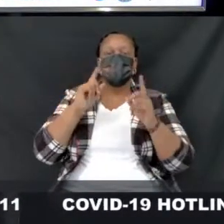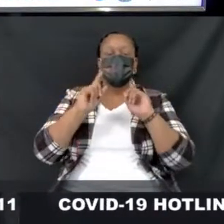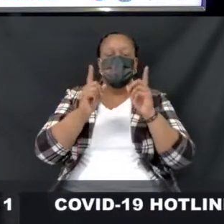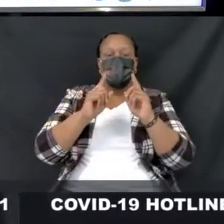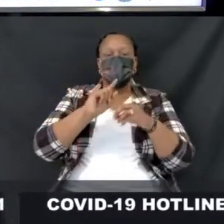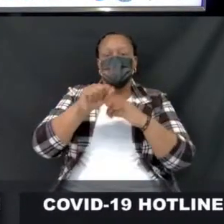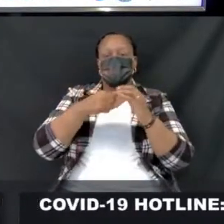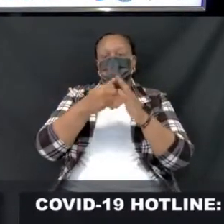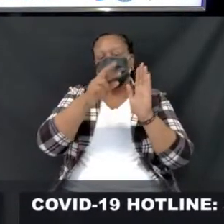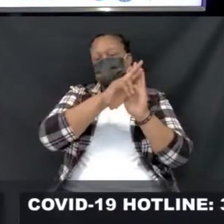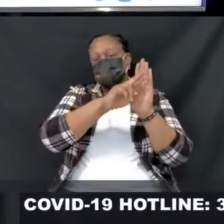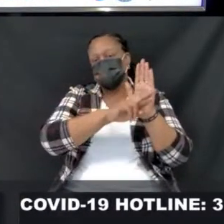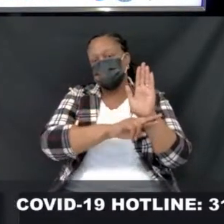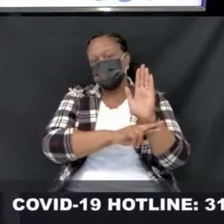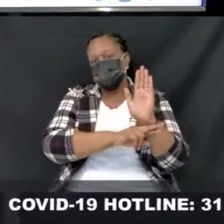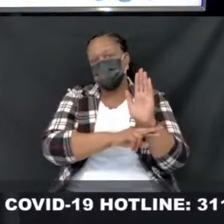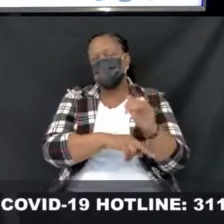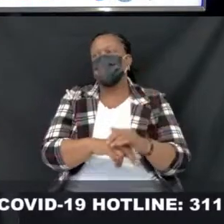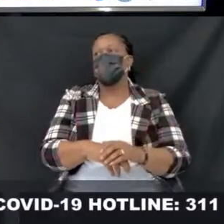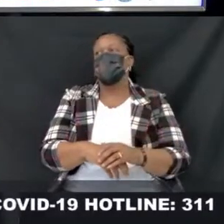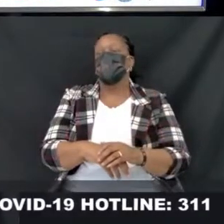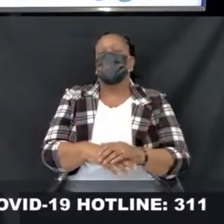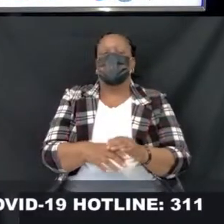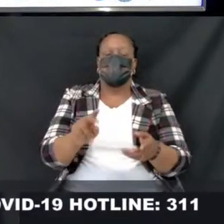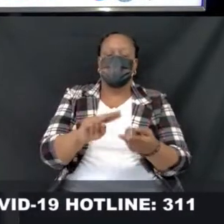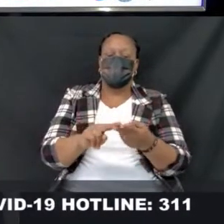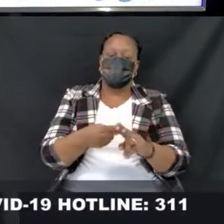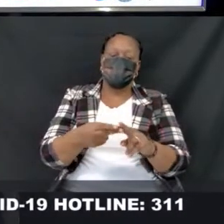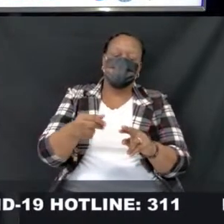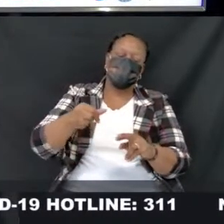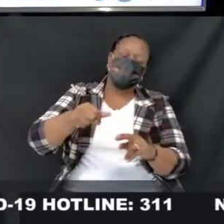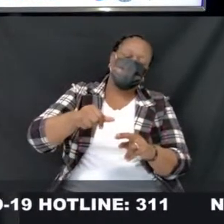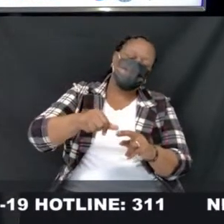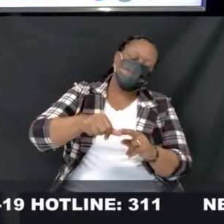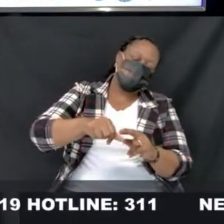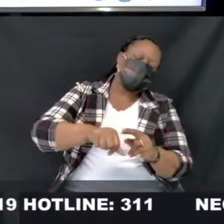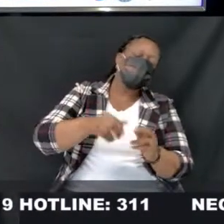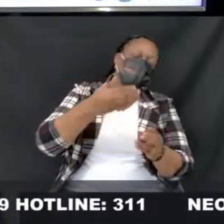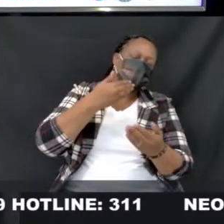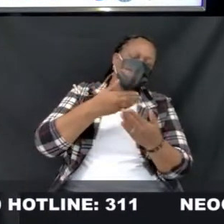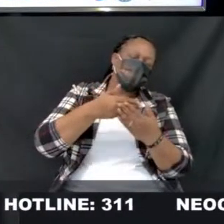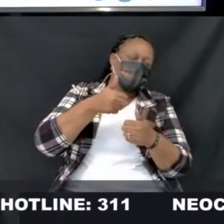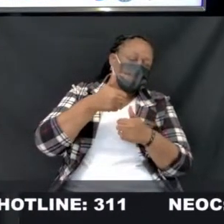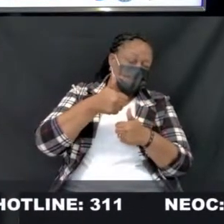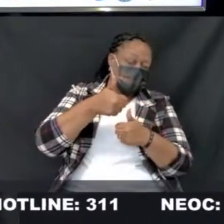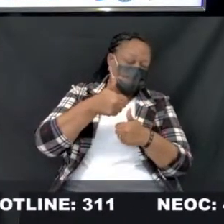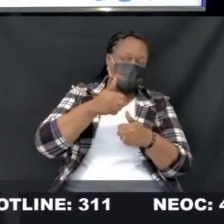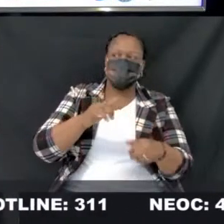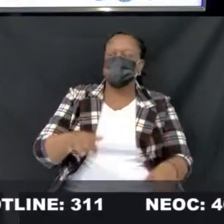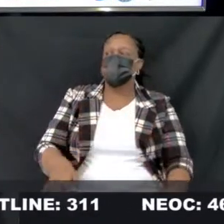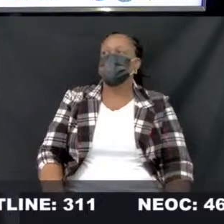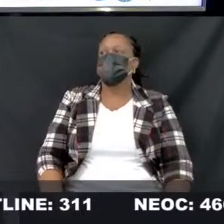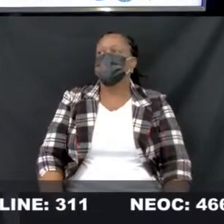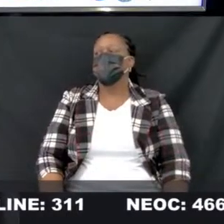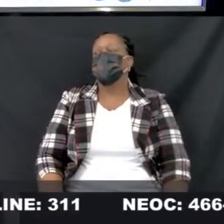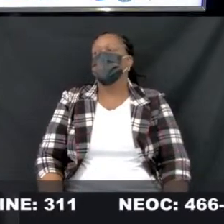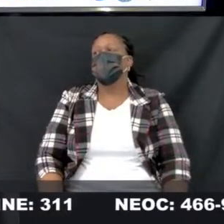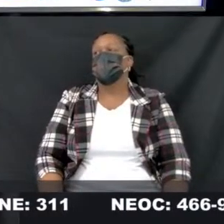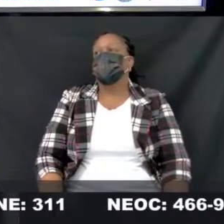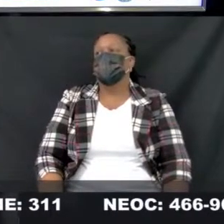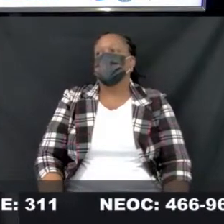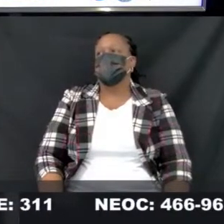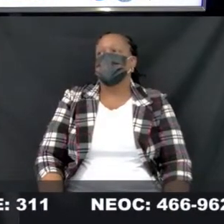regulations and also speak to the downward trend in cases and the positive outlook in terms